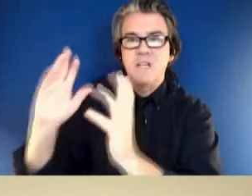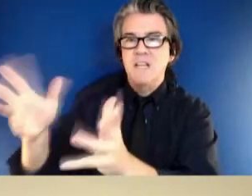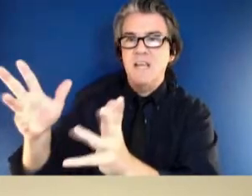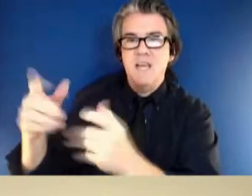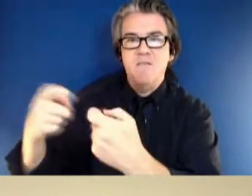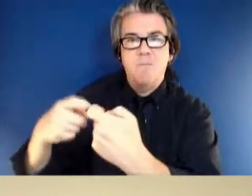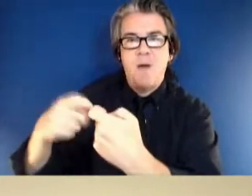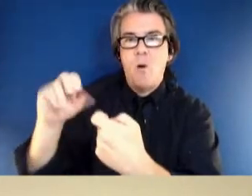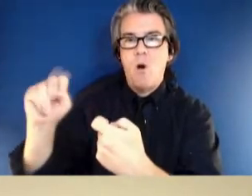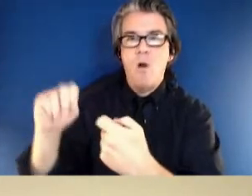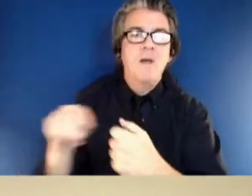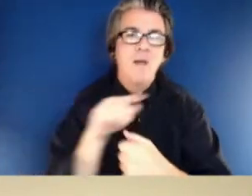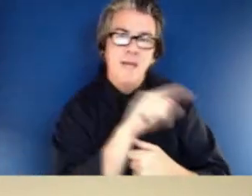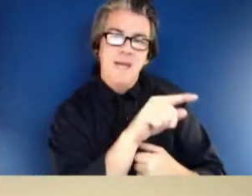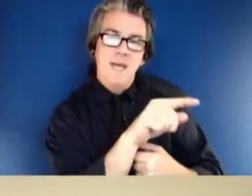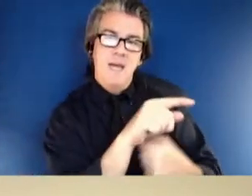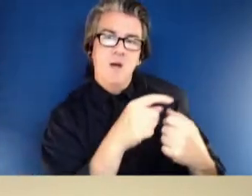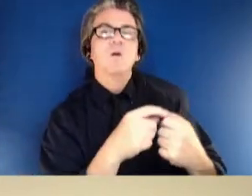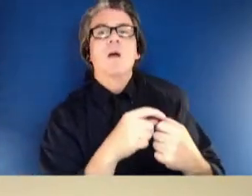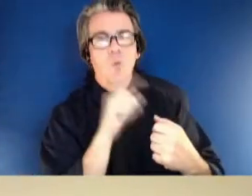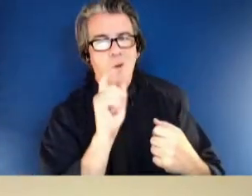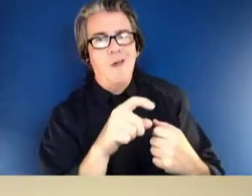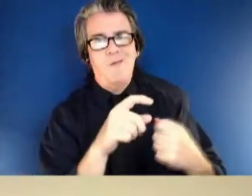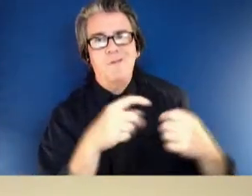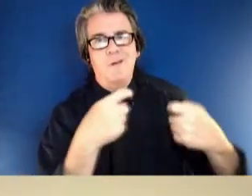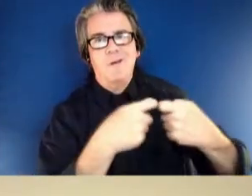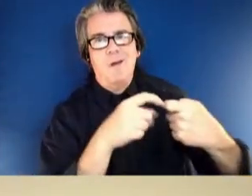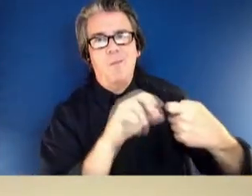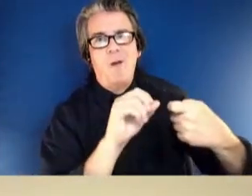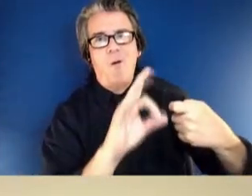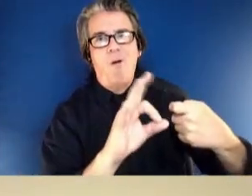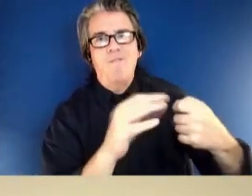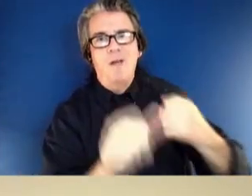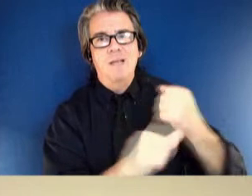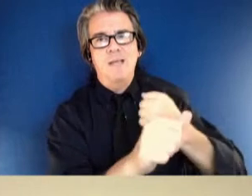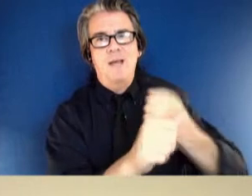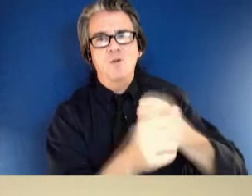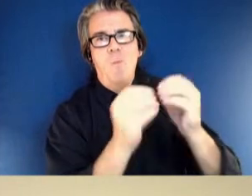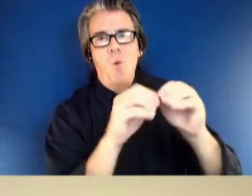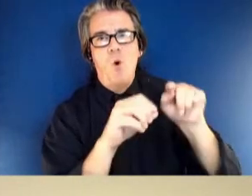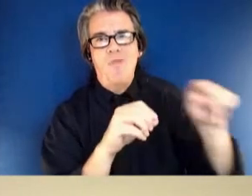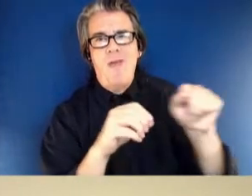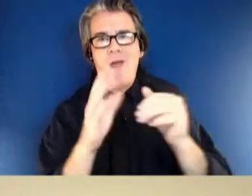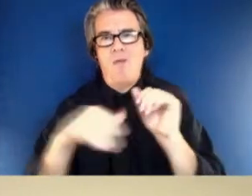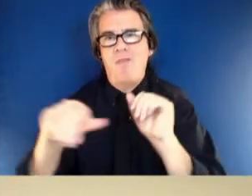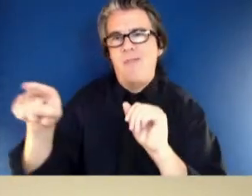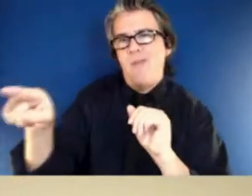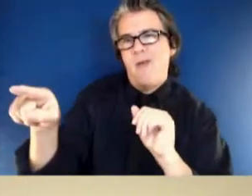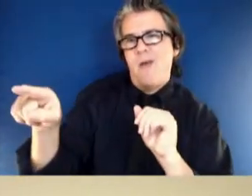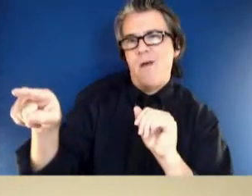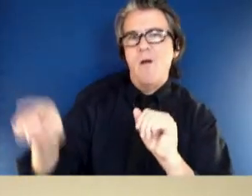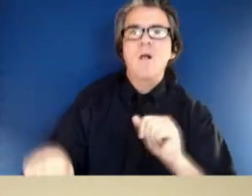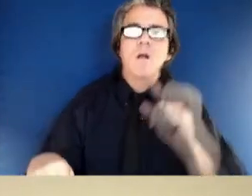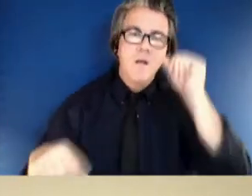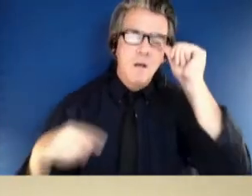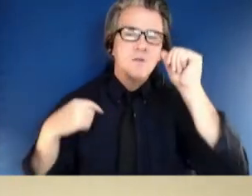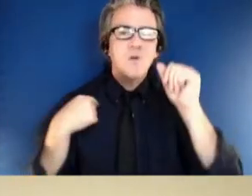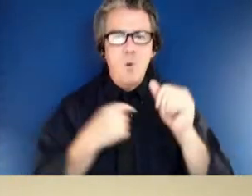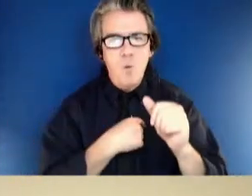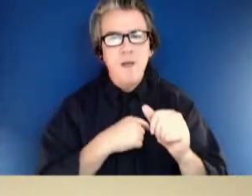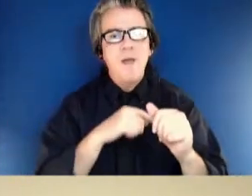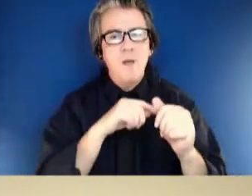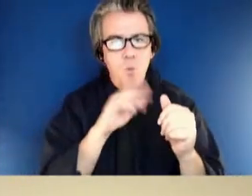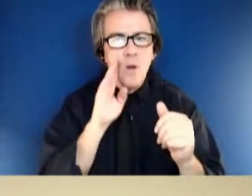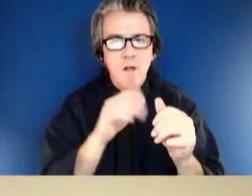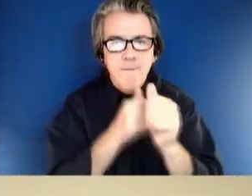And that communication will be done in the late morning, early afternoon before the shut off event in